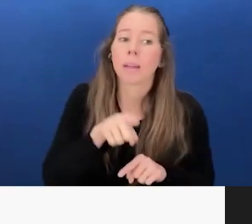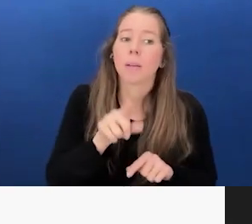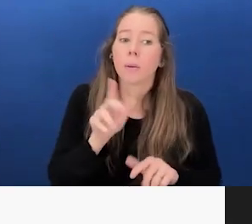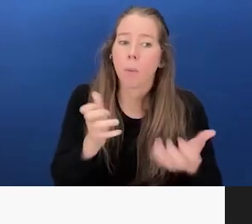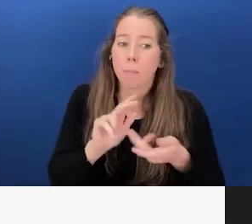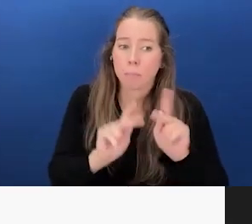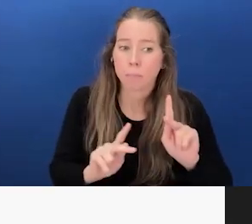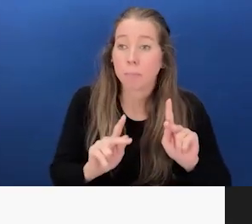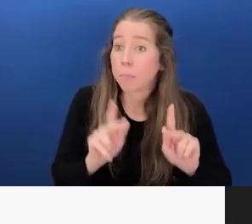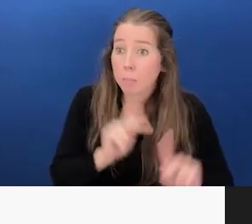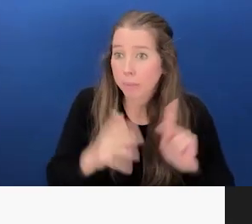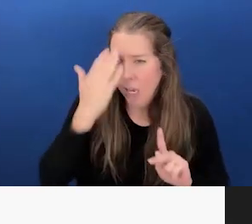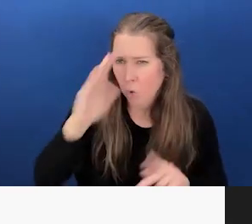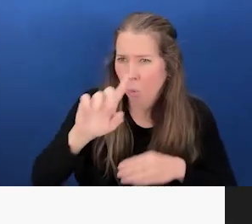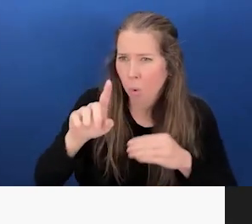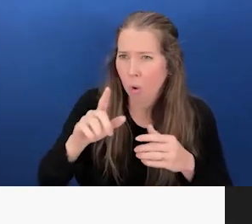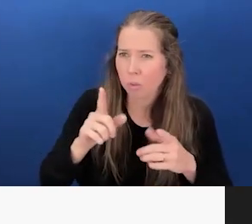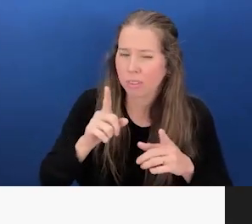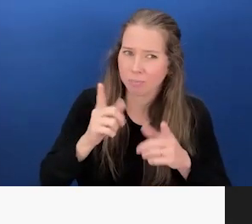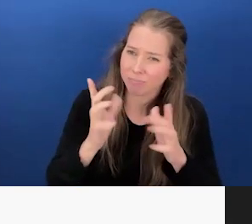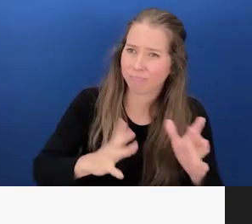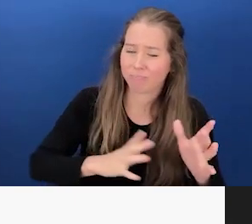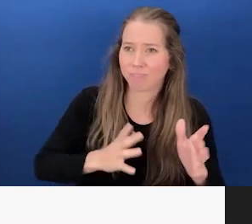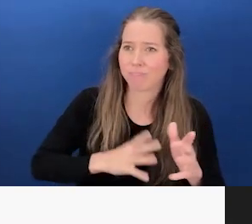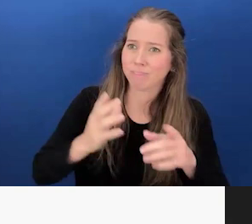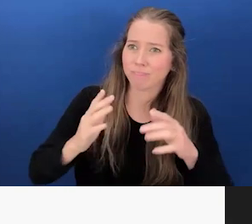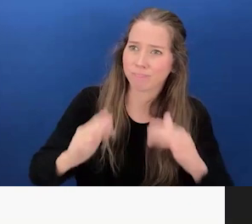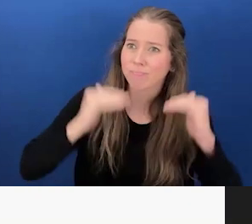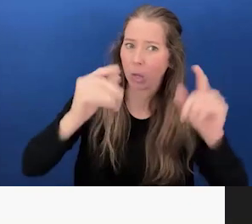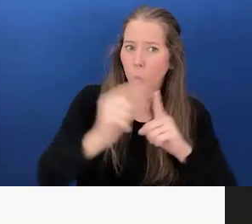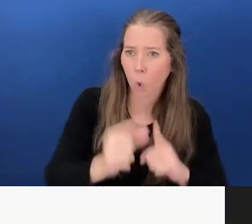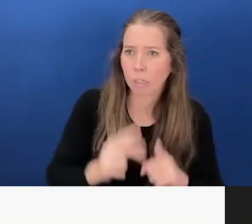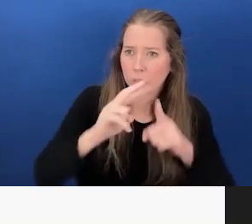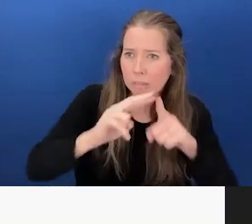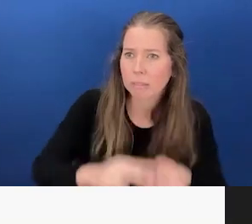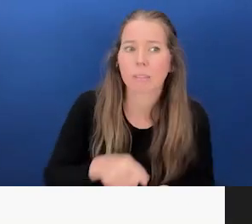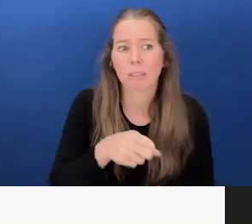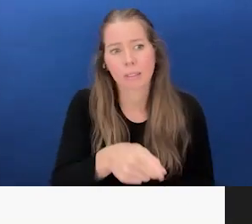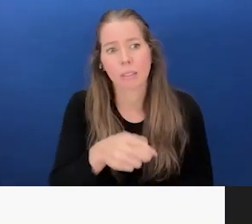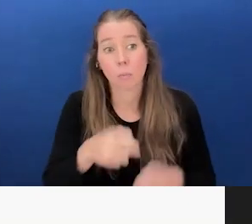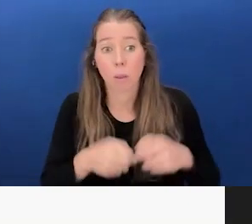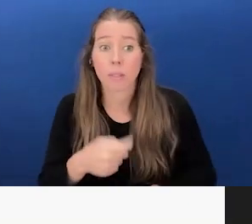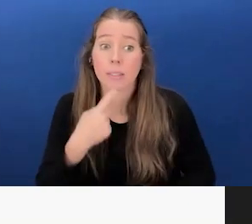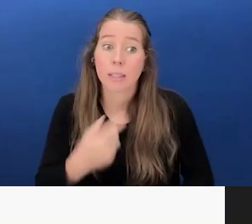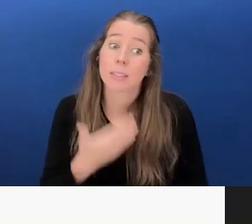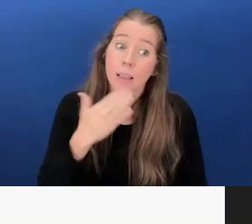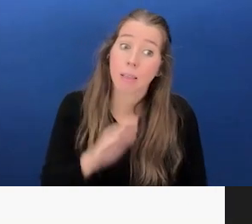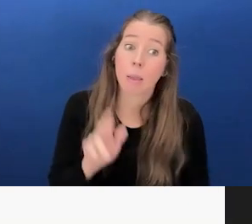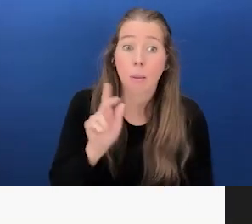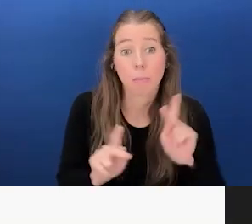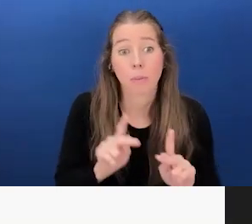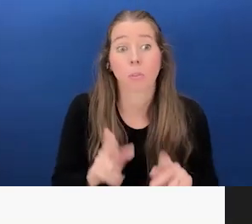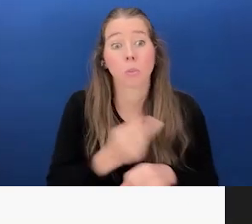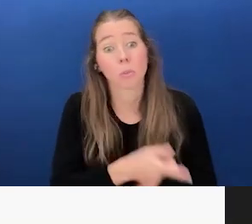jargon maybe know what it's talking about. Here's the problem. It says the bad people use real